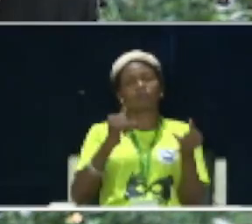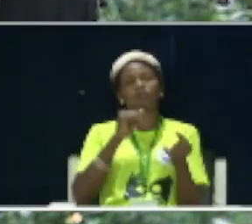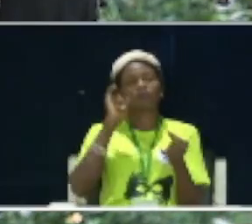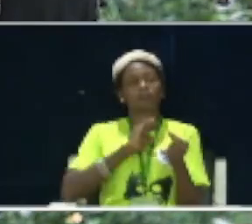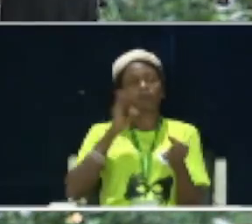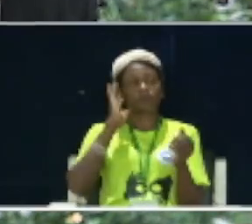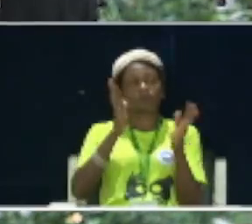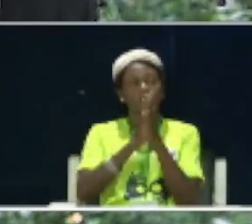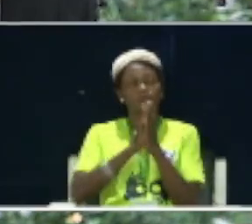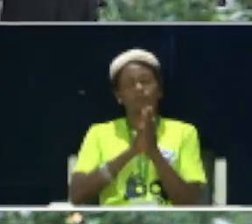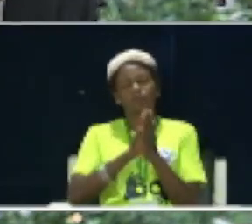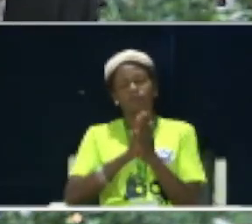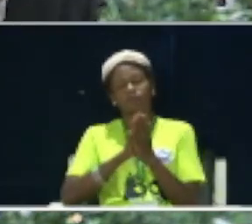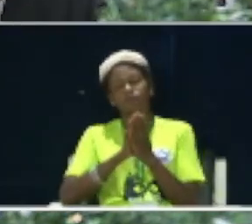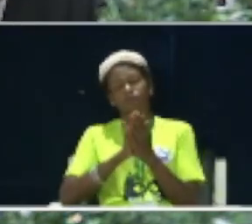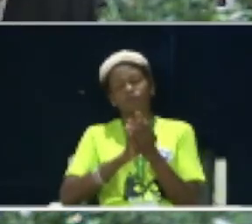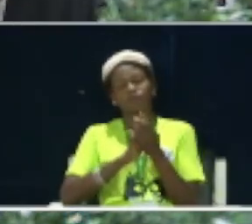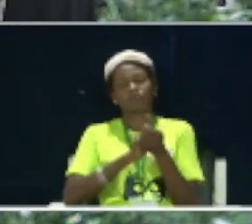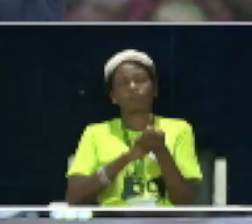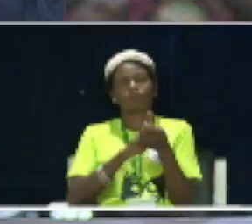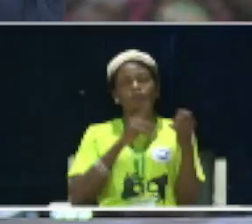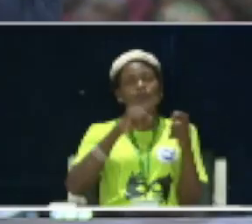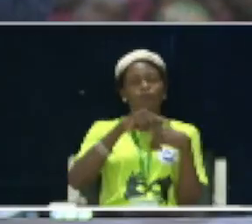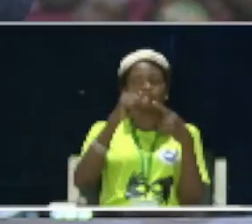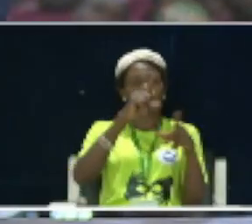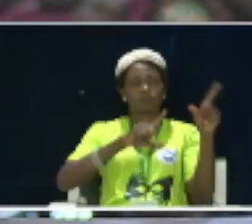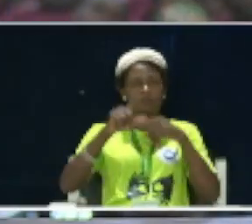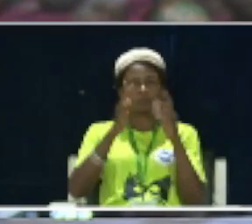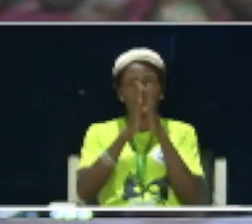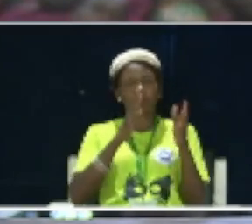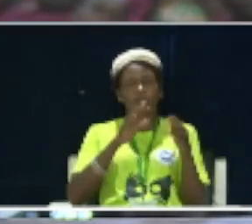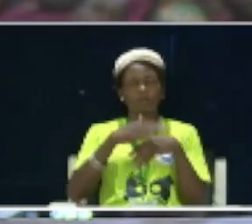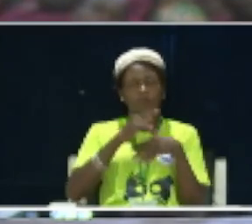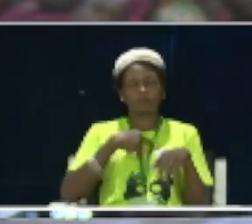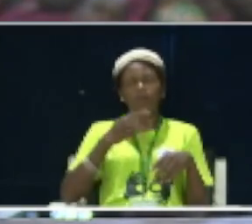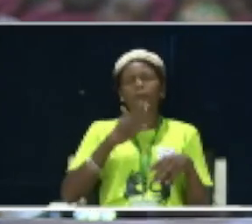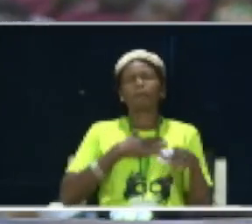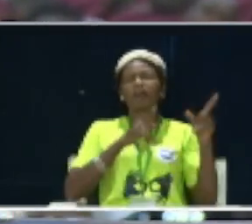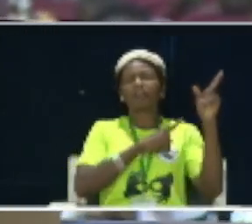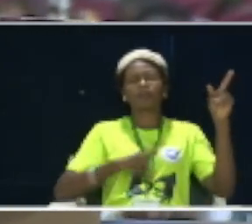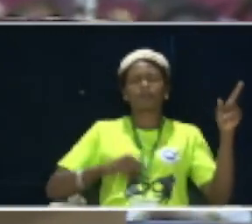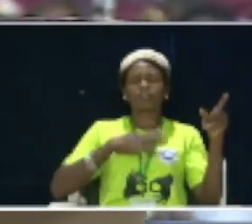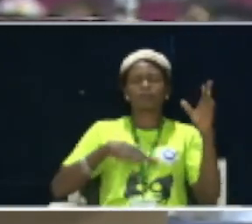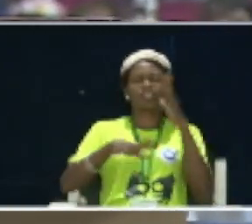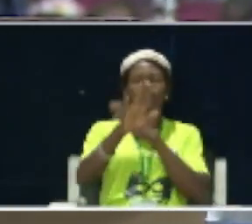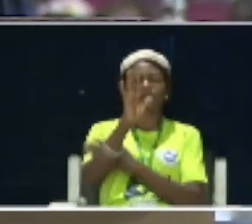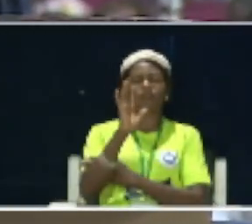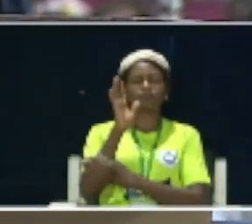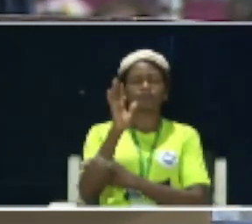pray. And you are going to say this prayer after me. My Lord and my God,